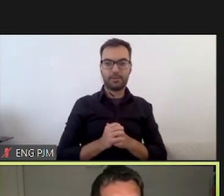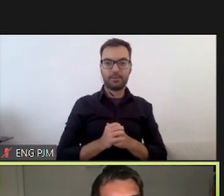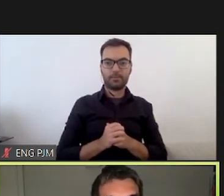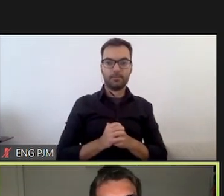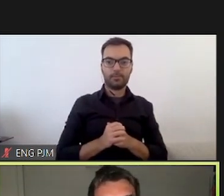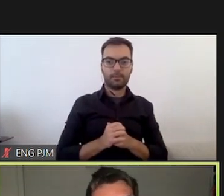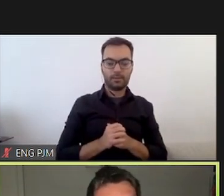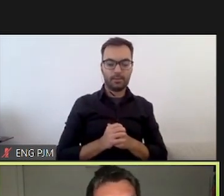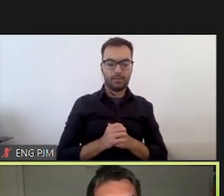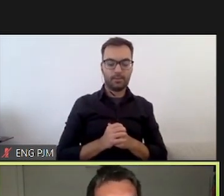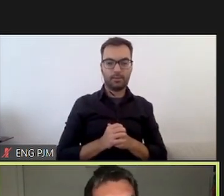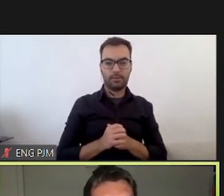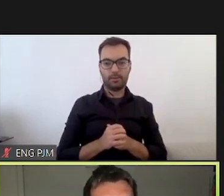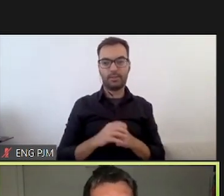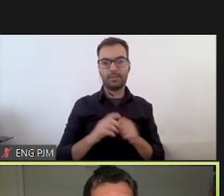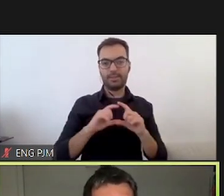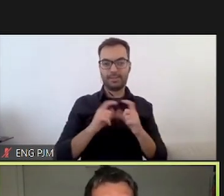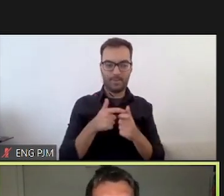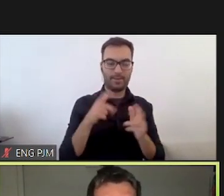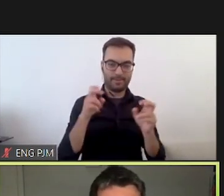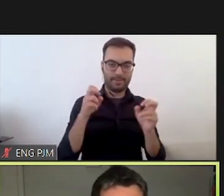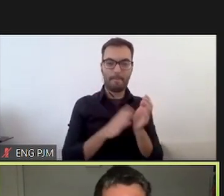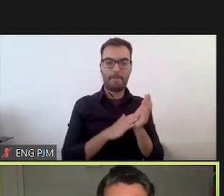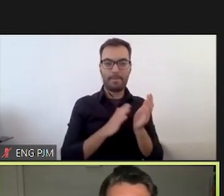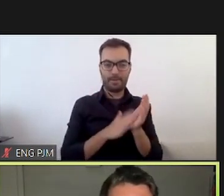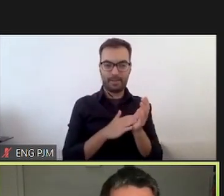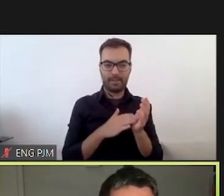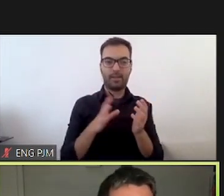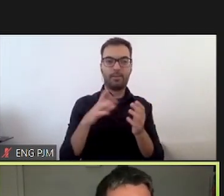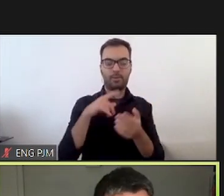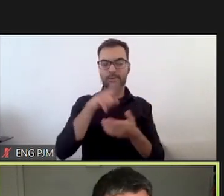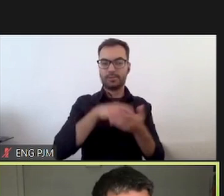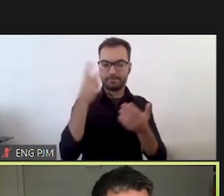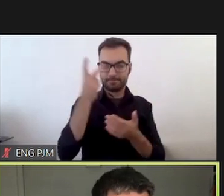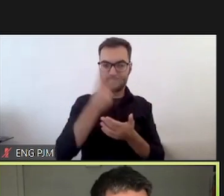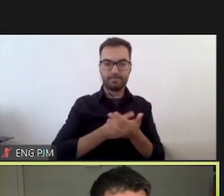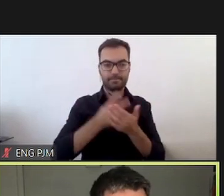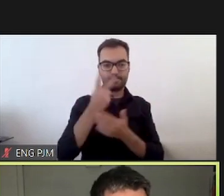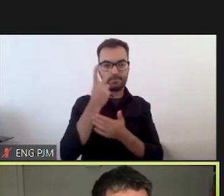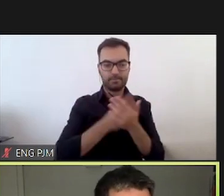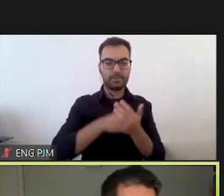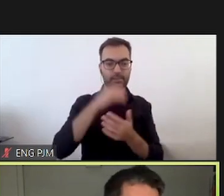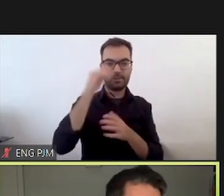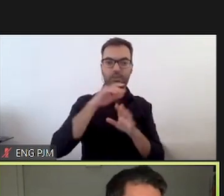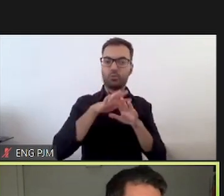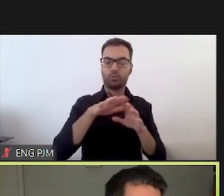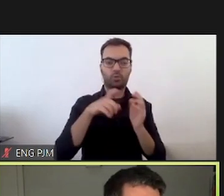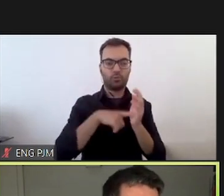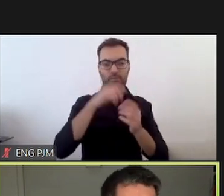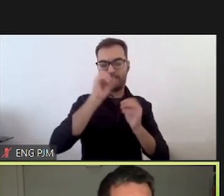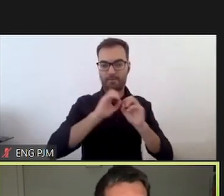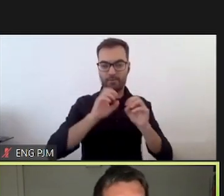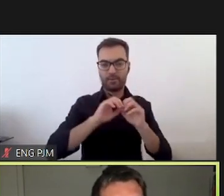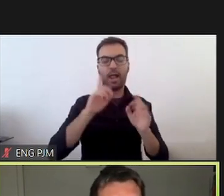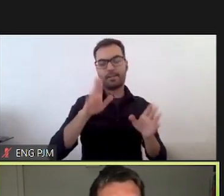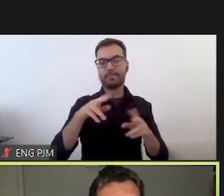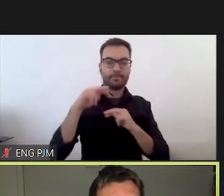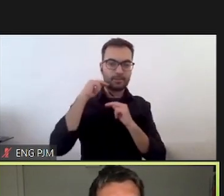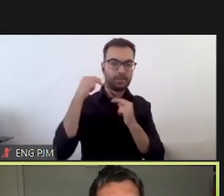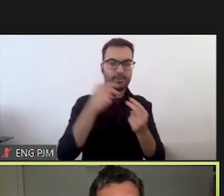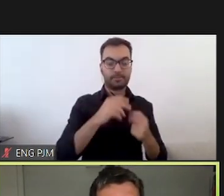And so this entire Bible that you can print and learn, there is a lot of different requirements and so on. But jumping back